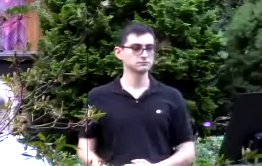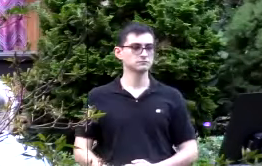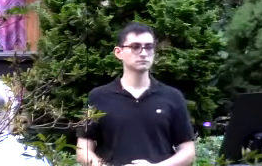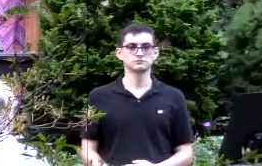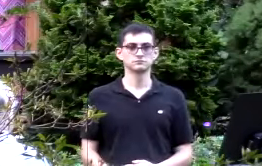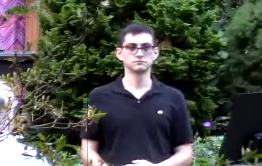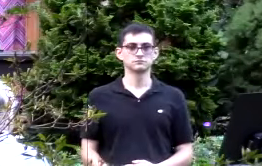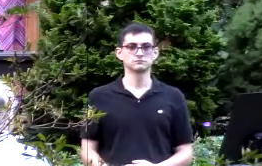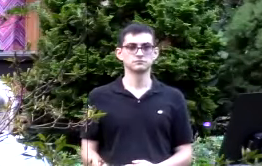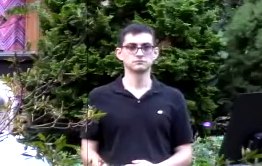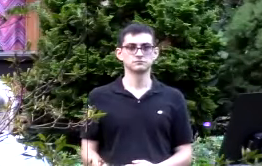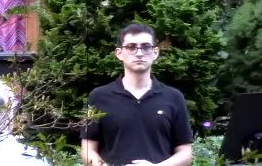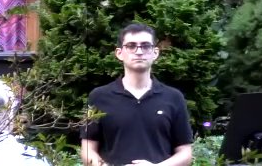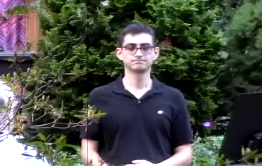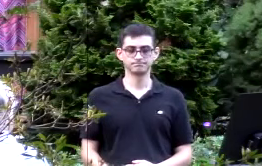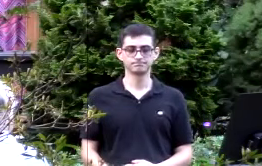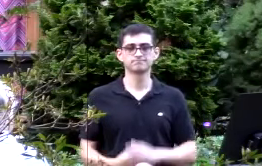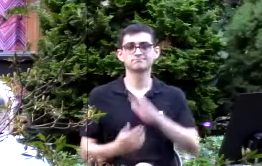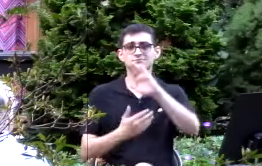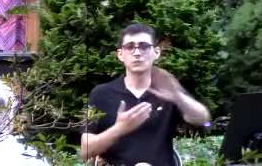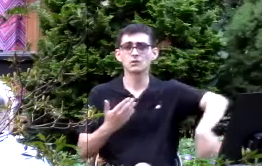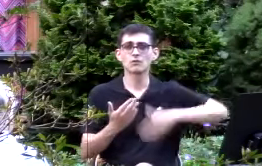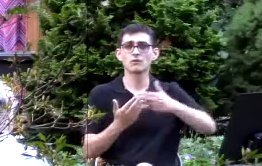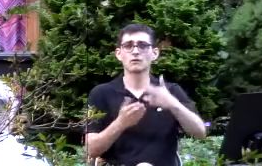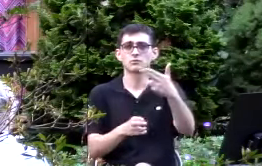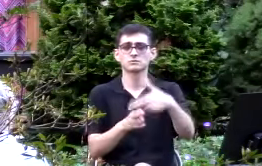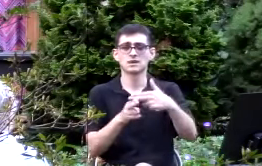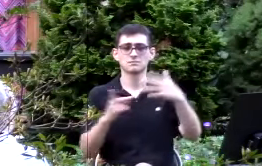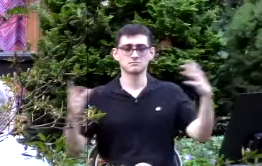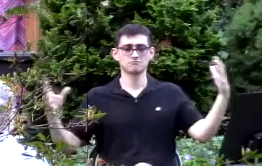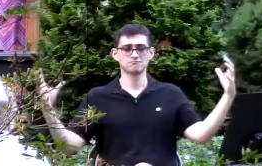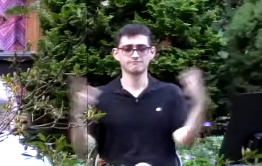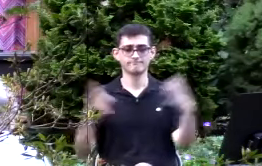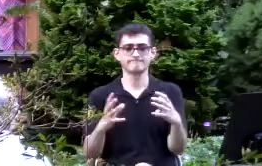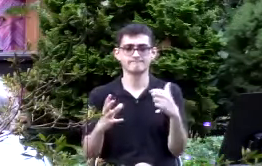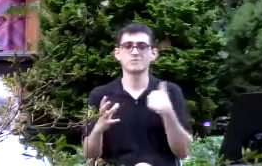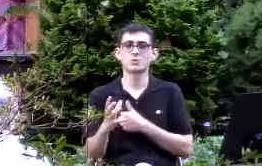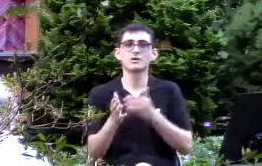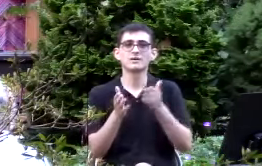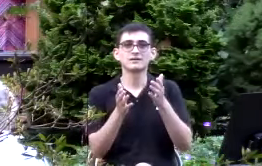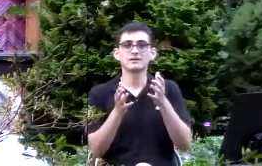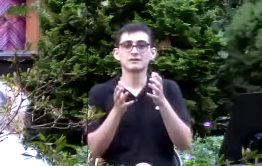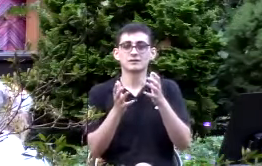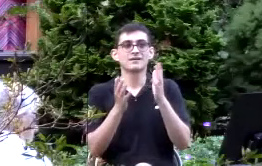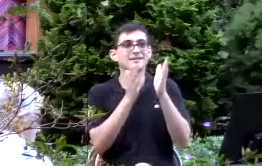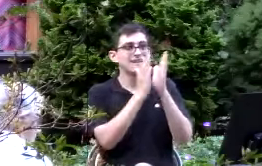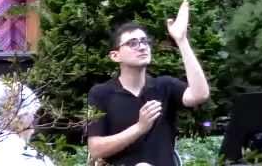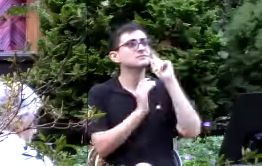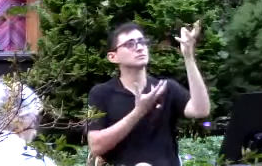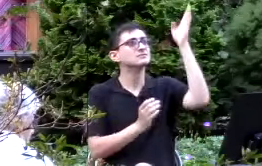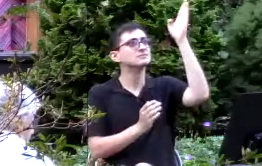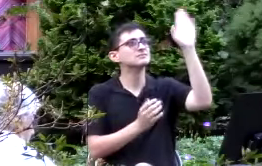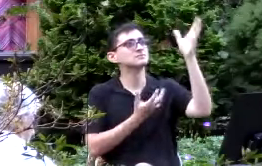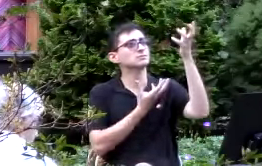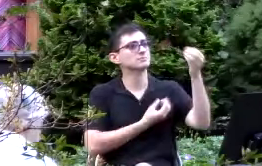we gather all of those into our prayers as we say, may the blessed Holy One be filled with compassion for wherever possible, health to be restored